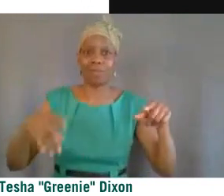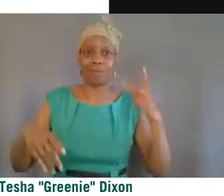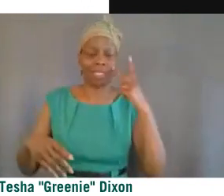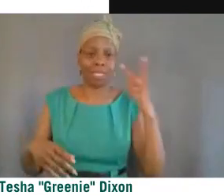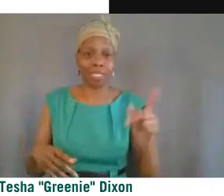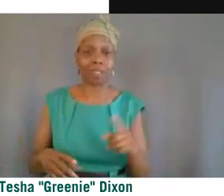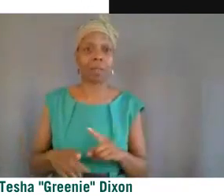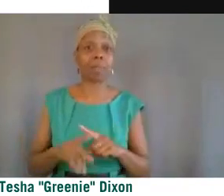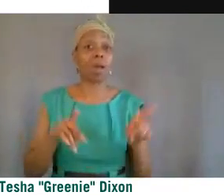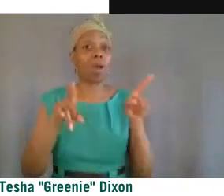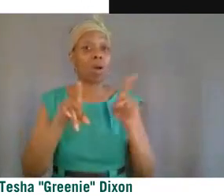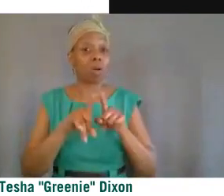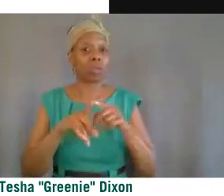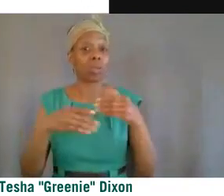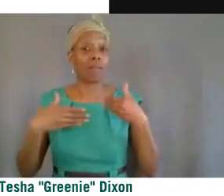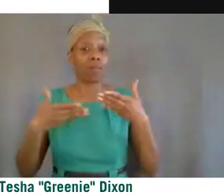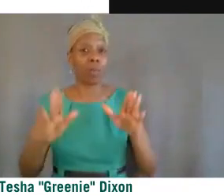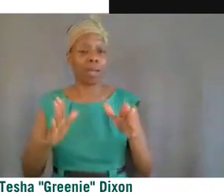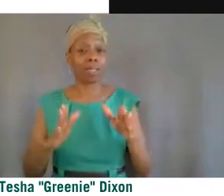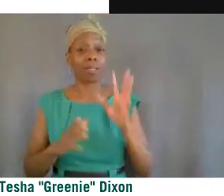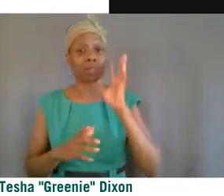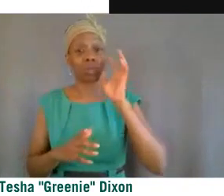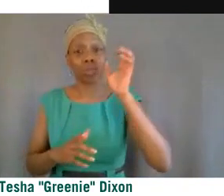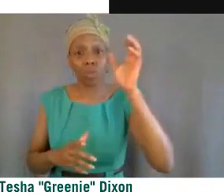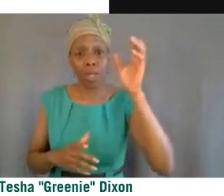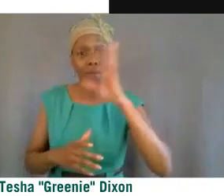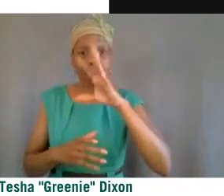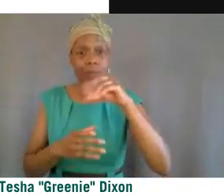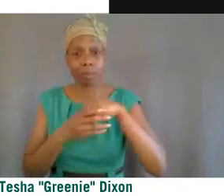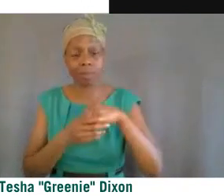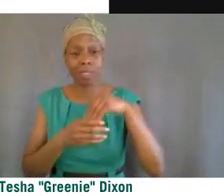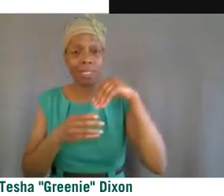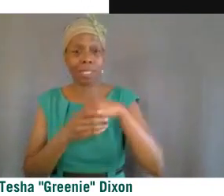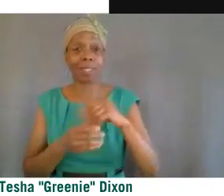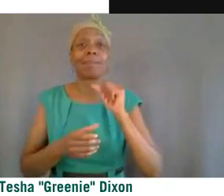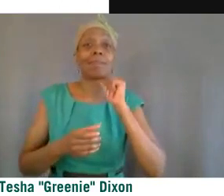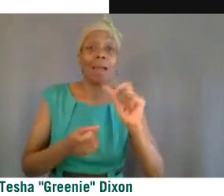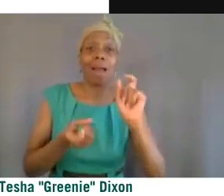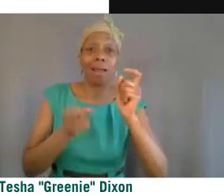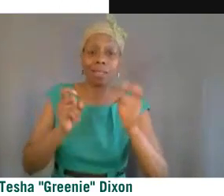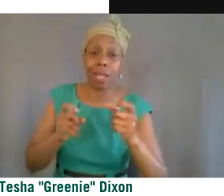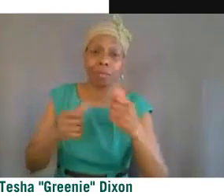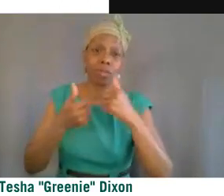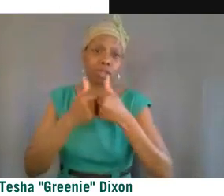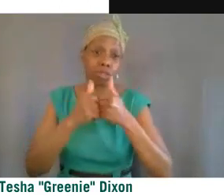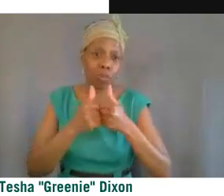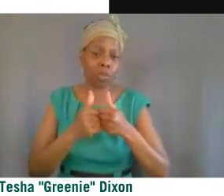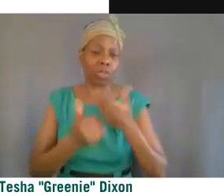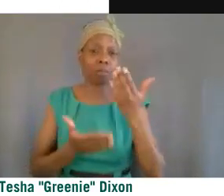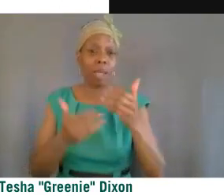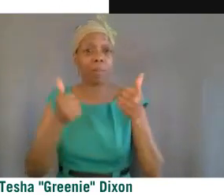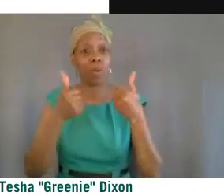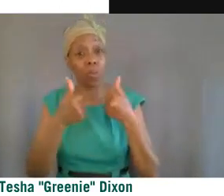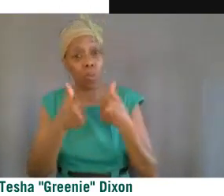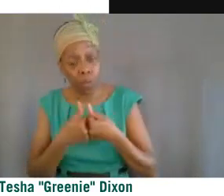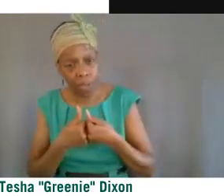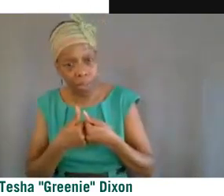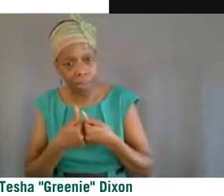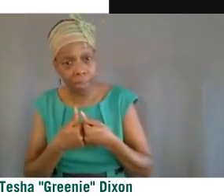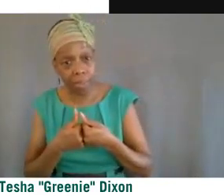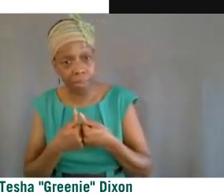also ways to creatively participate in non-adaptive sports, perhaps with